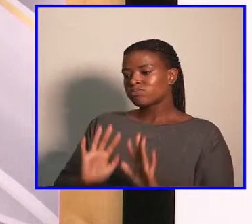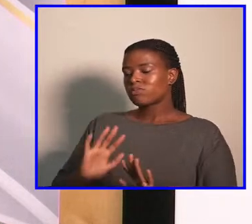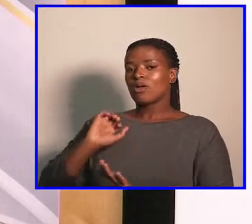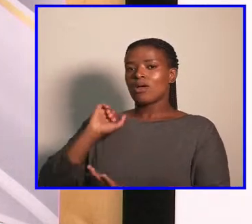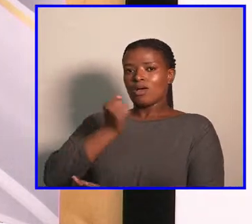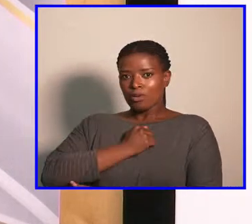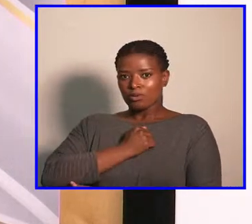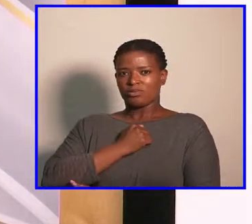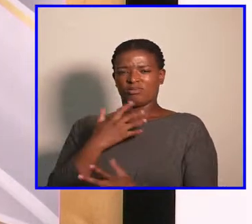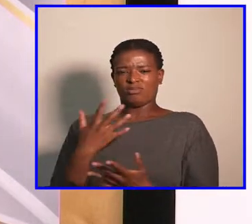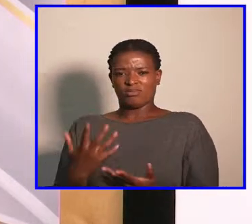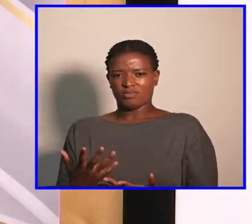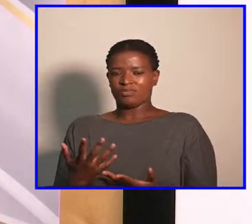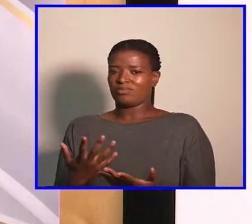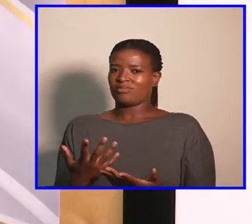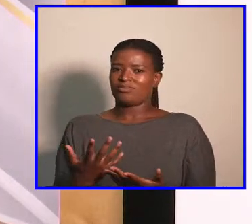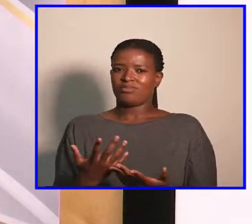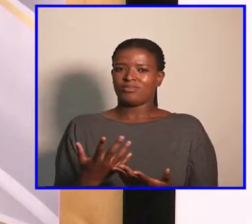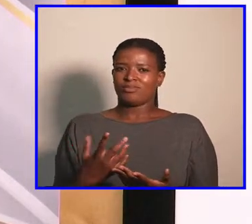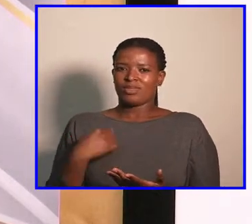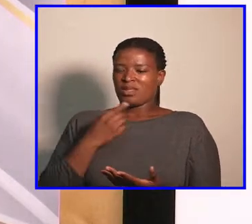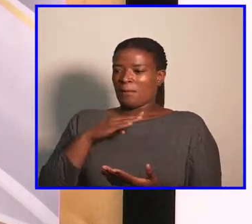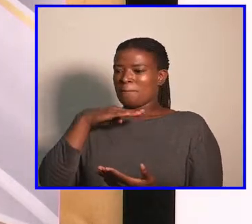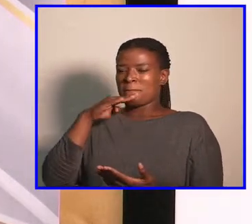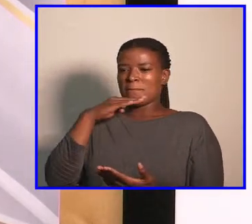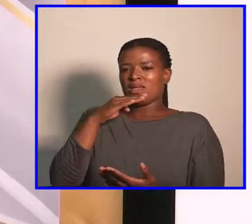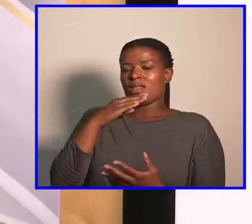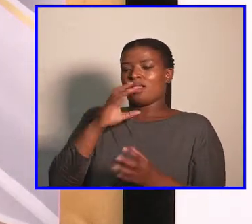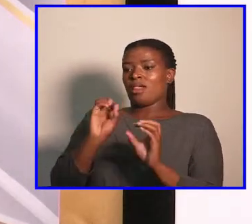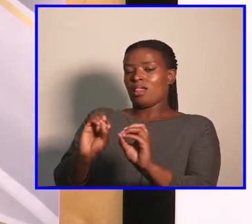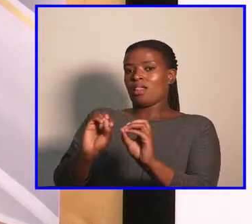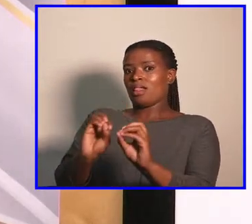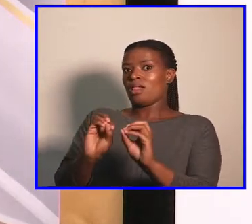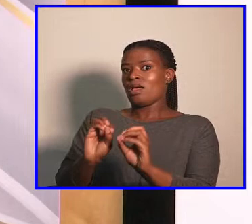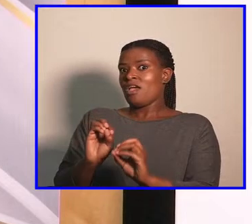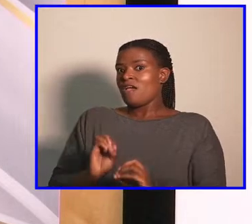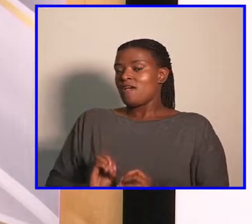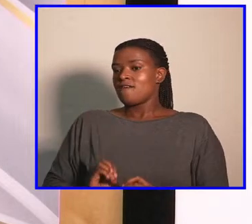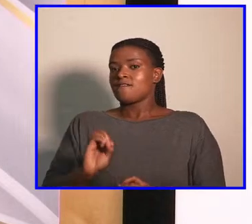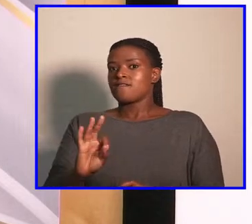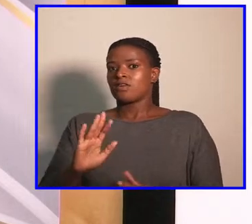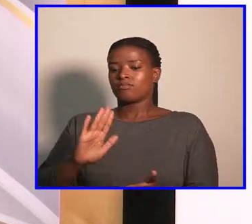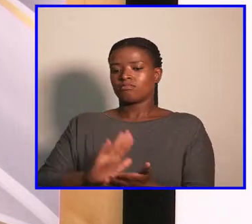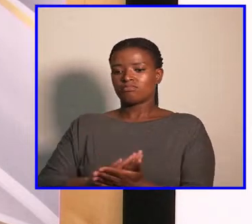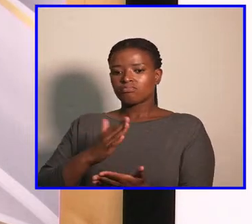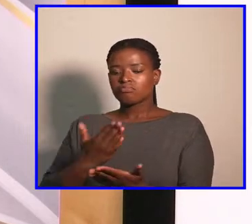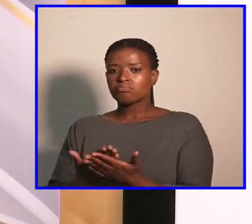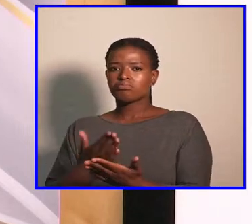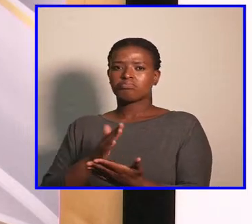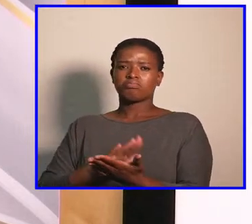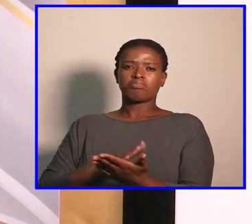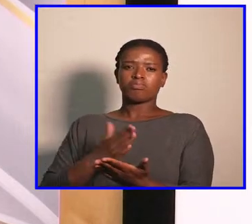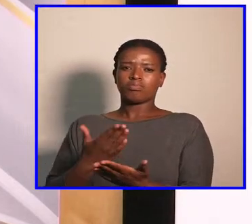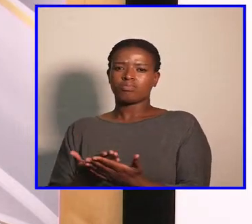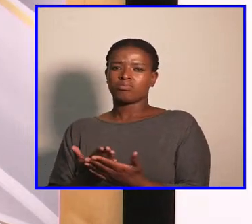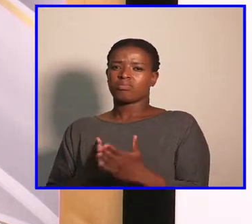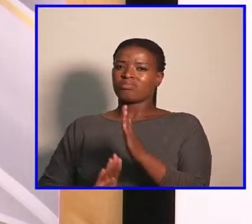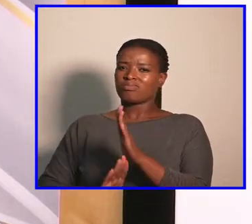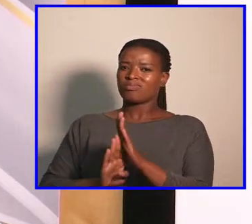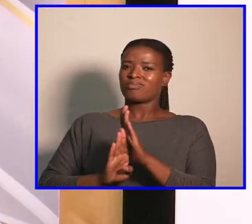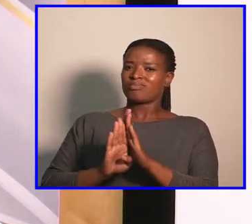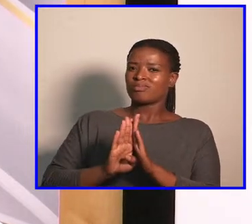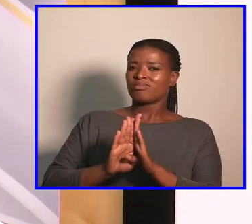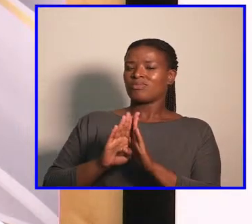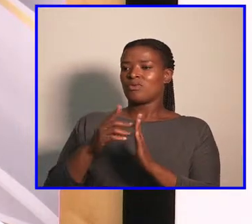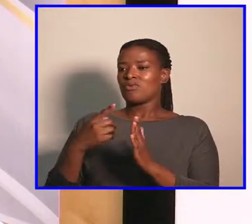world-class constitution would mean nothing if it did not translate into an improvement in the